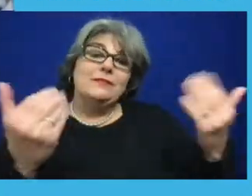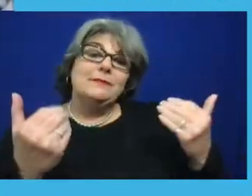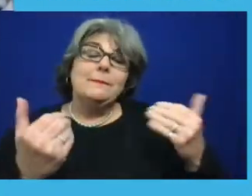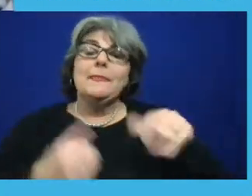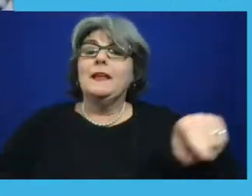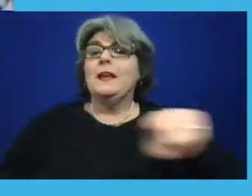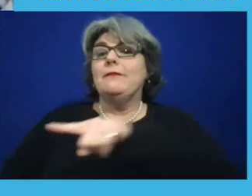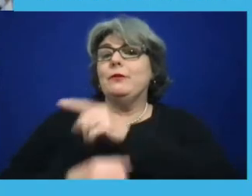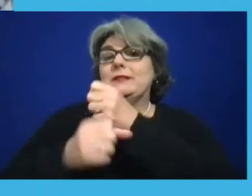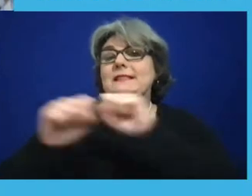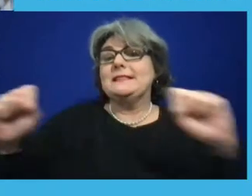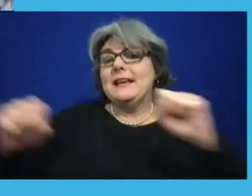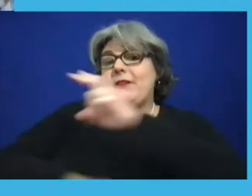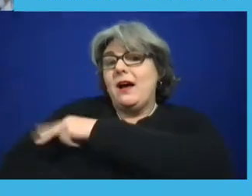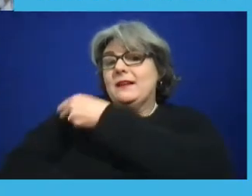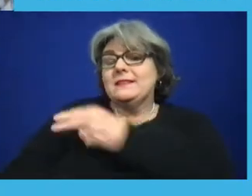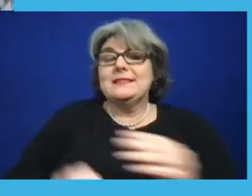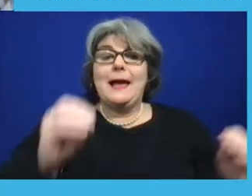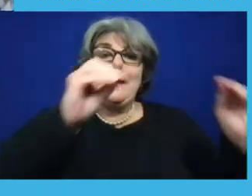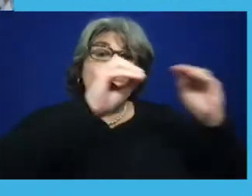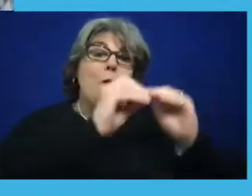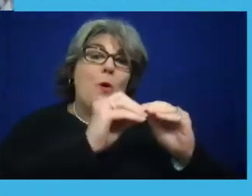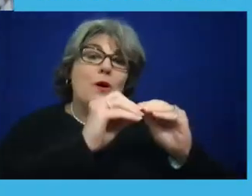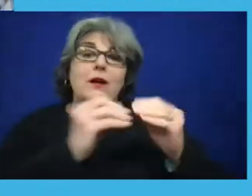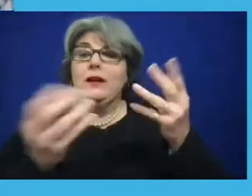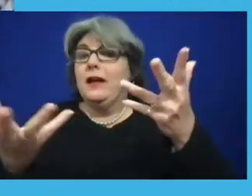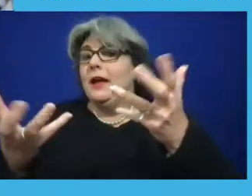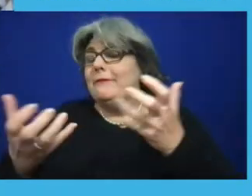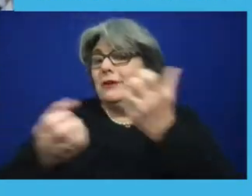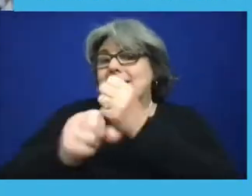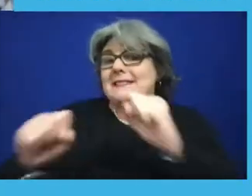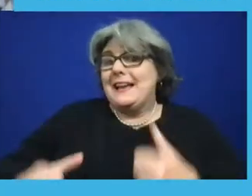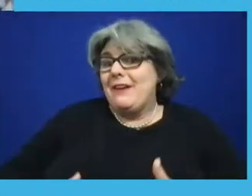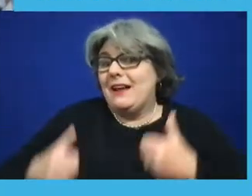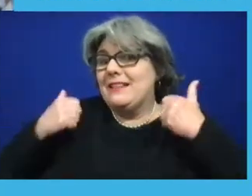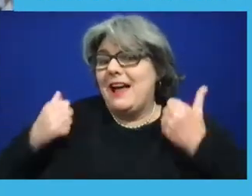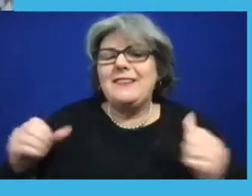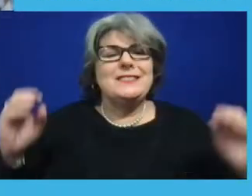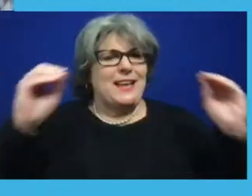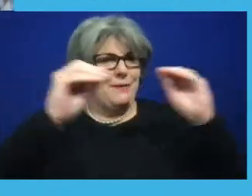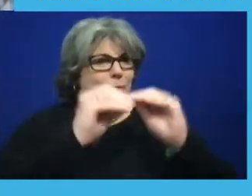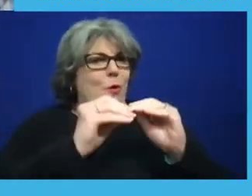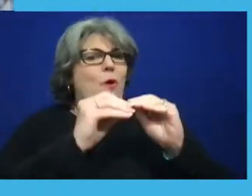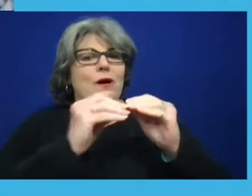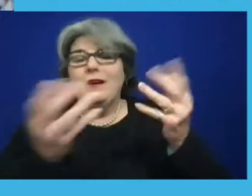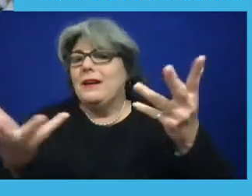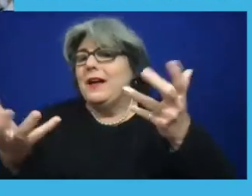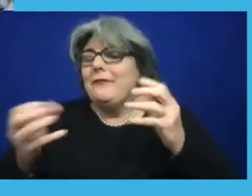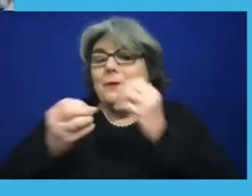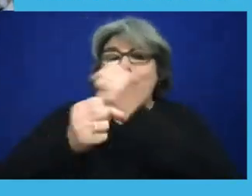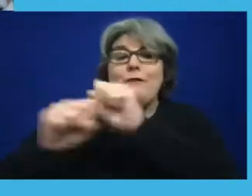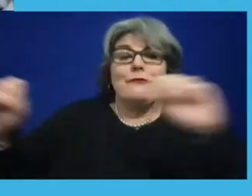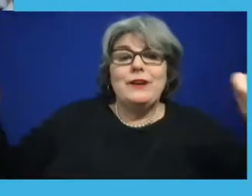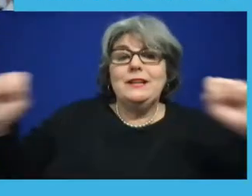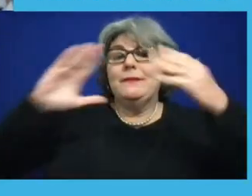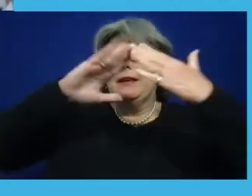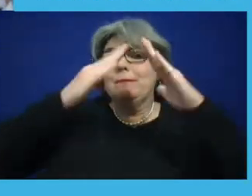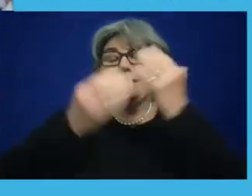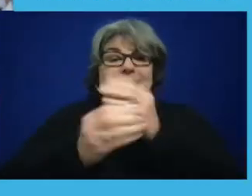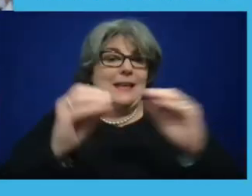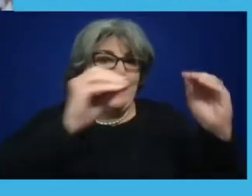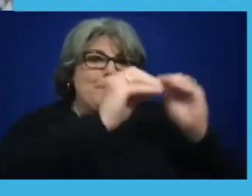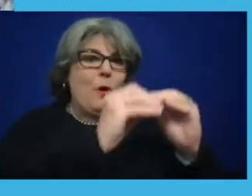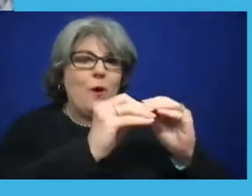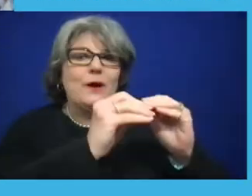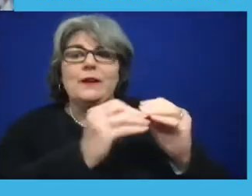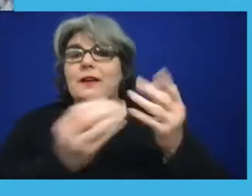more. More. If you want Medicaid in Georgia, say more. More. If you want to save our hospitals, say more. More. If you want to save our lives,